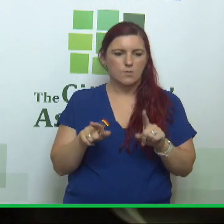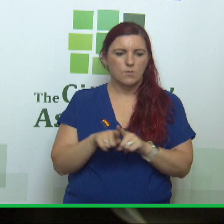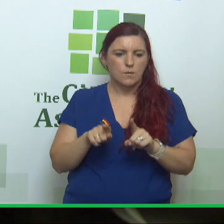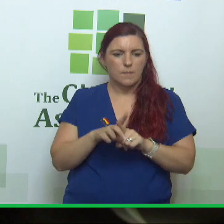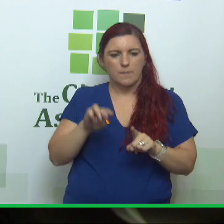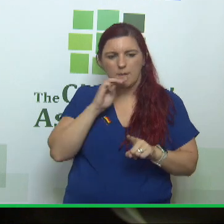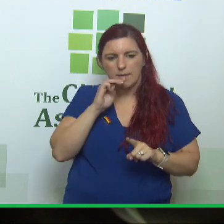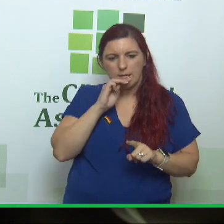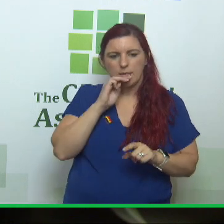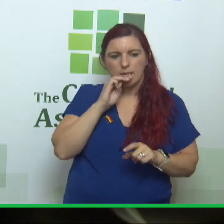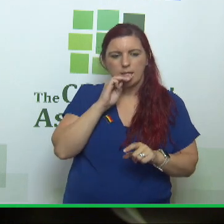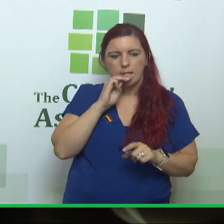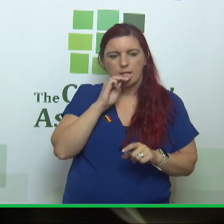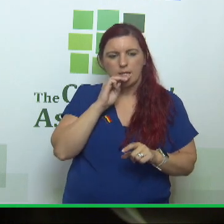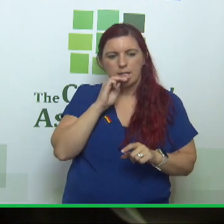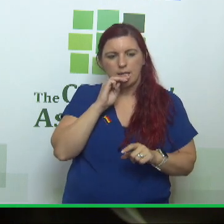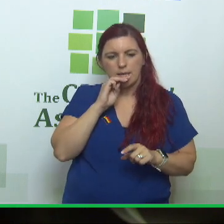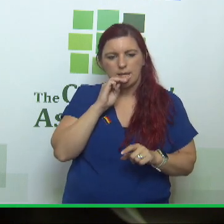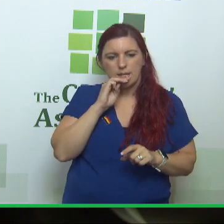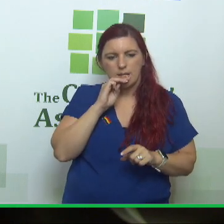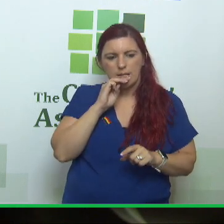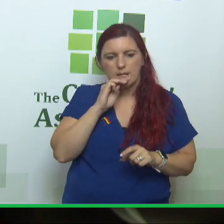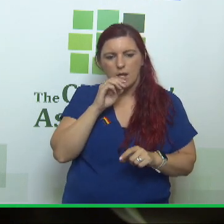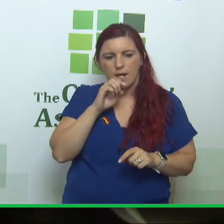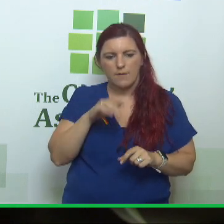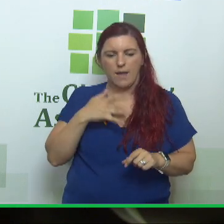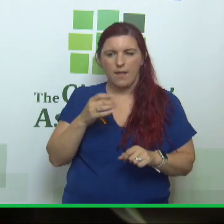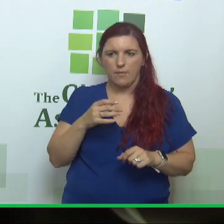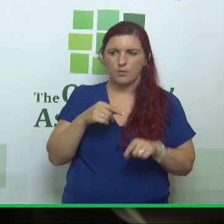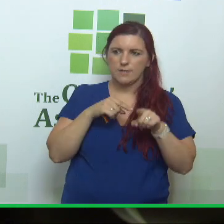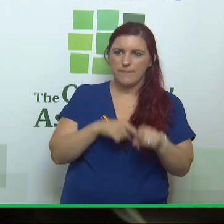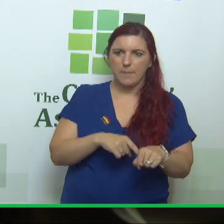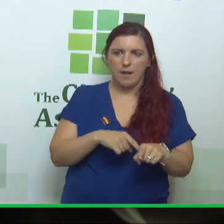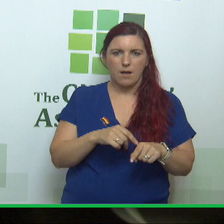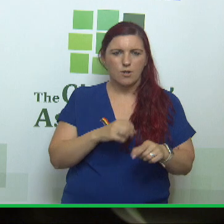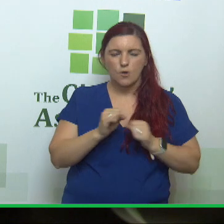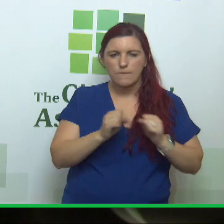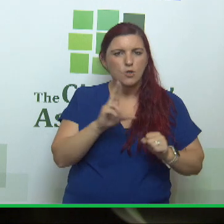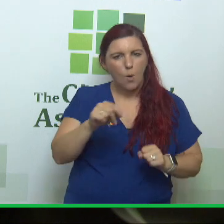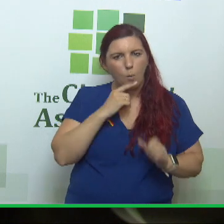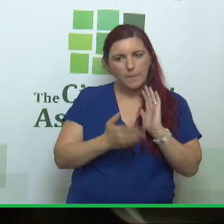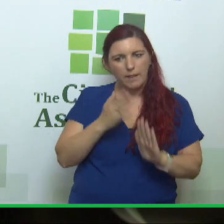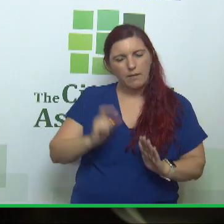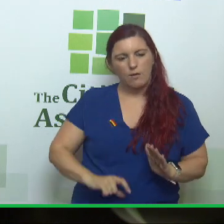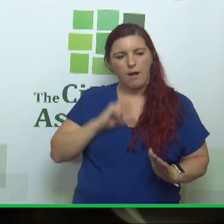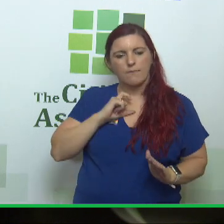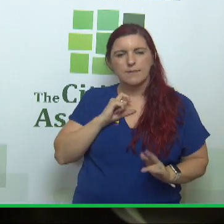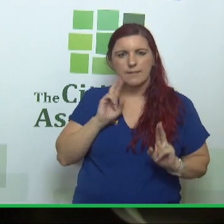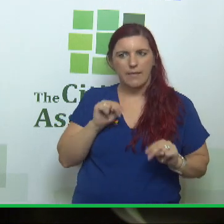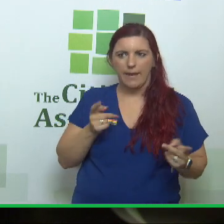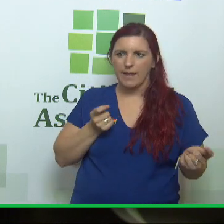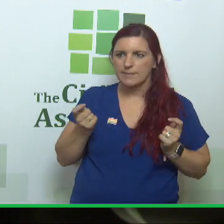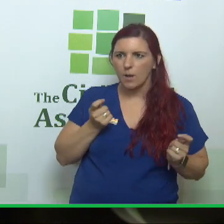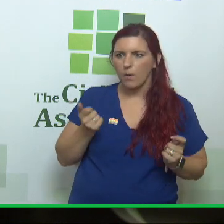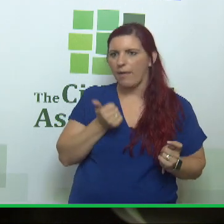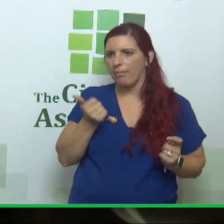they do not develop a reliance on our services, but can leave confident in the fact that they can deal with any